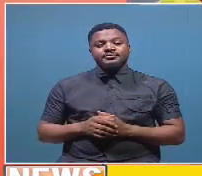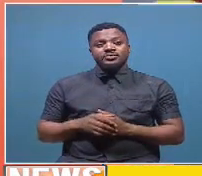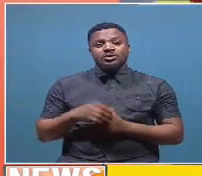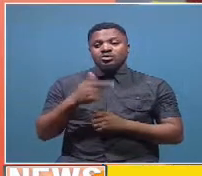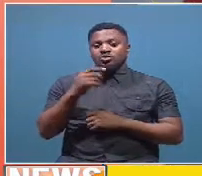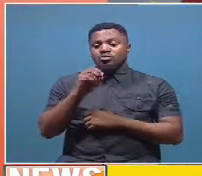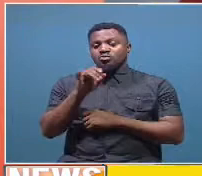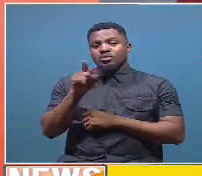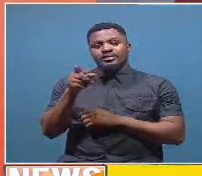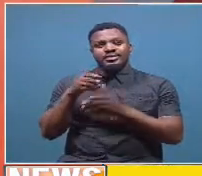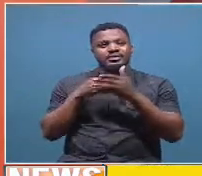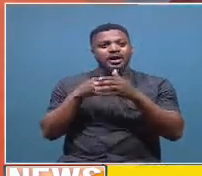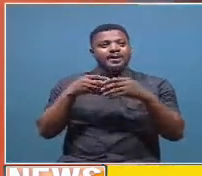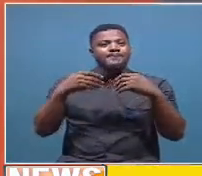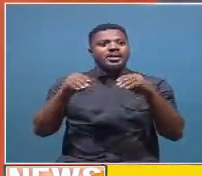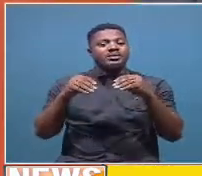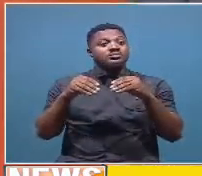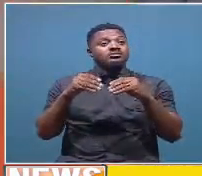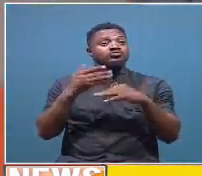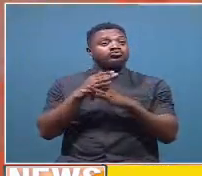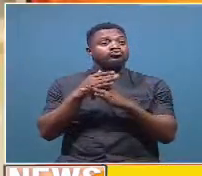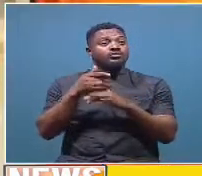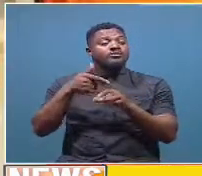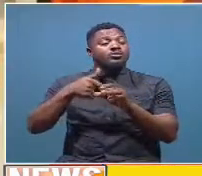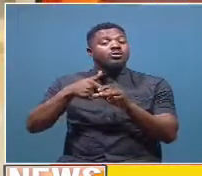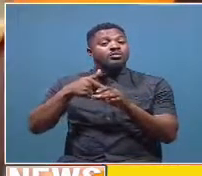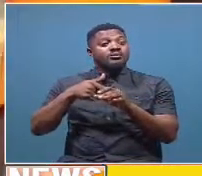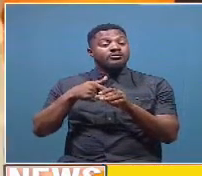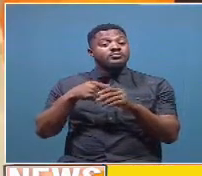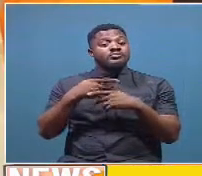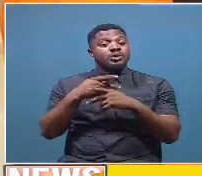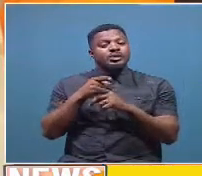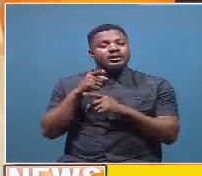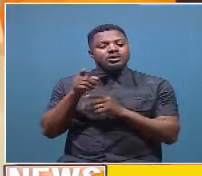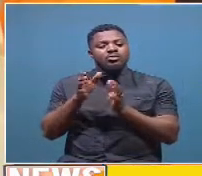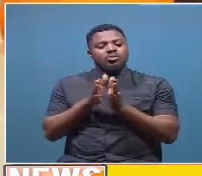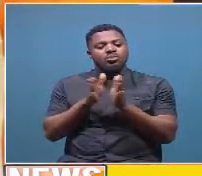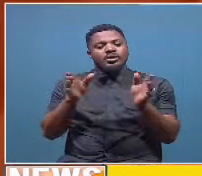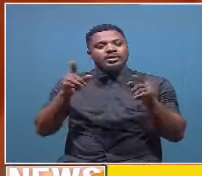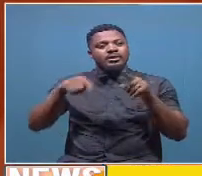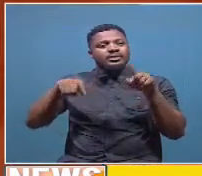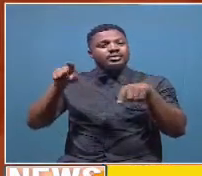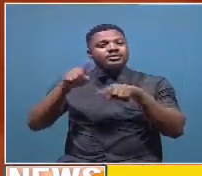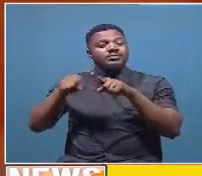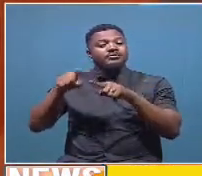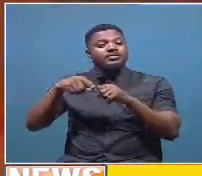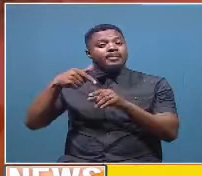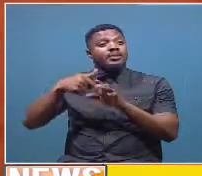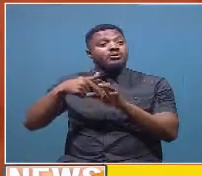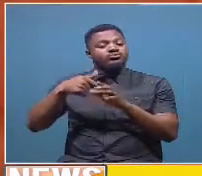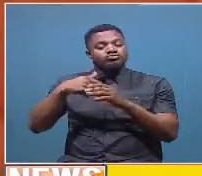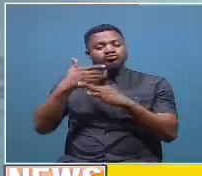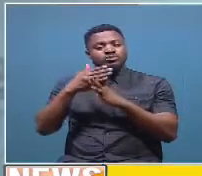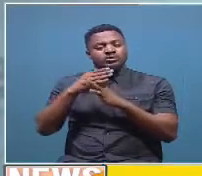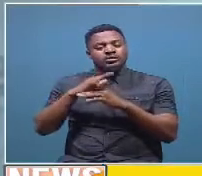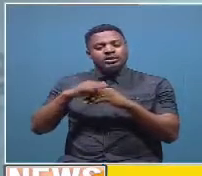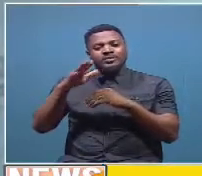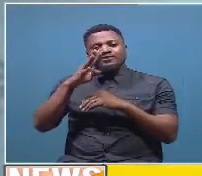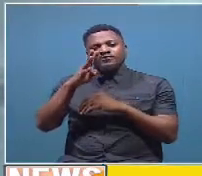GOIL is a leading marketer and distributor of petroleum products, with its wide range of petroleum products distributed